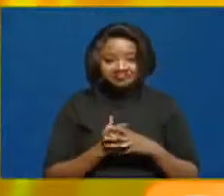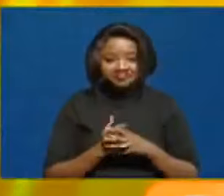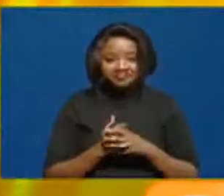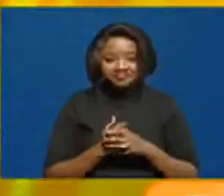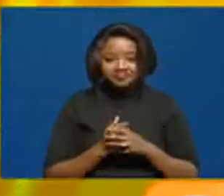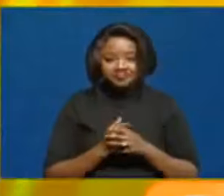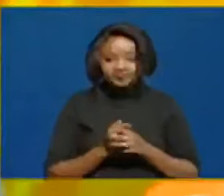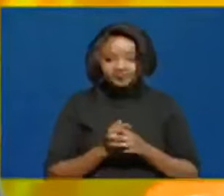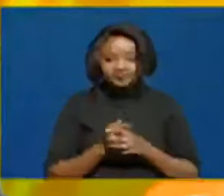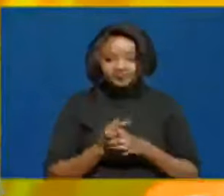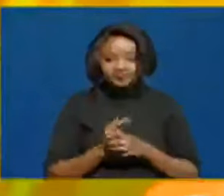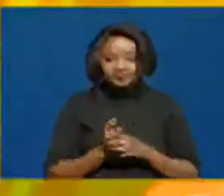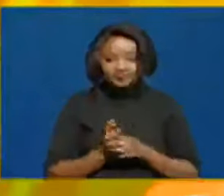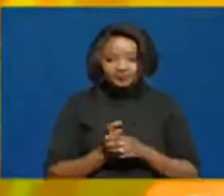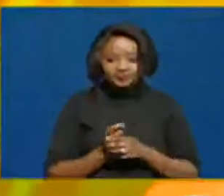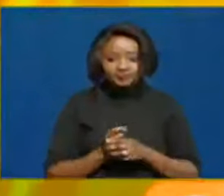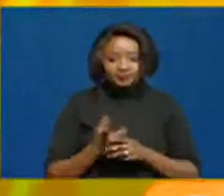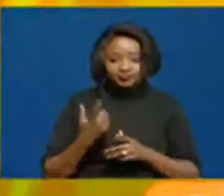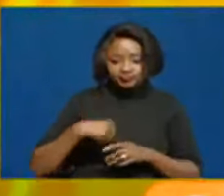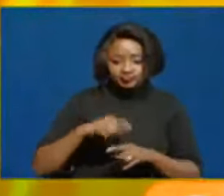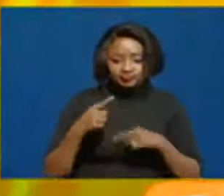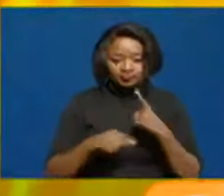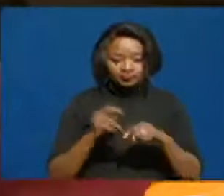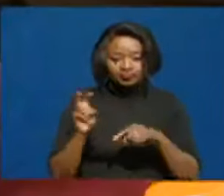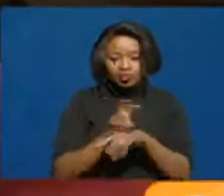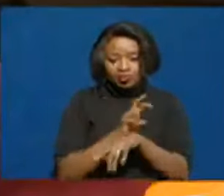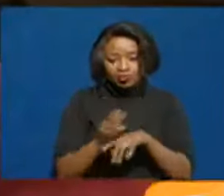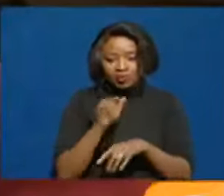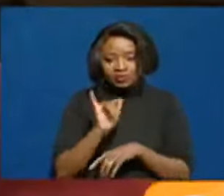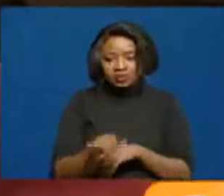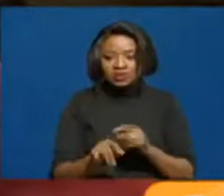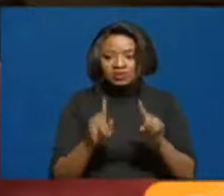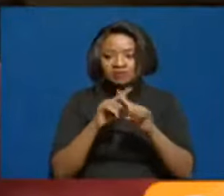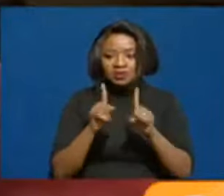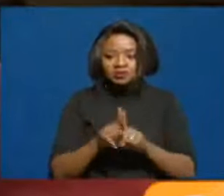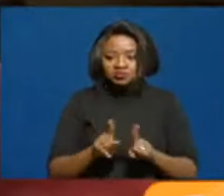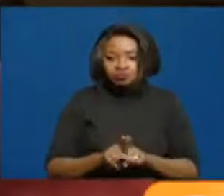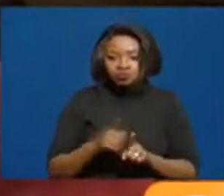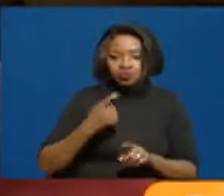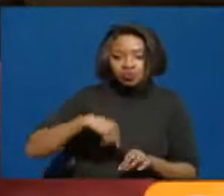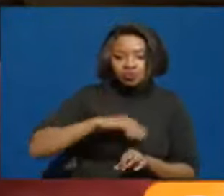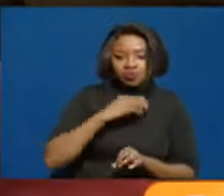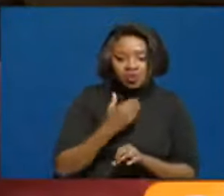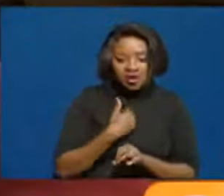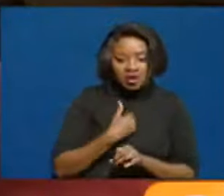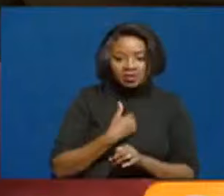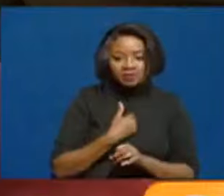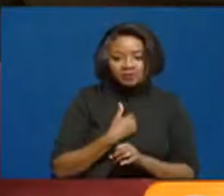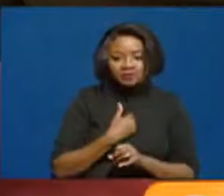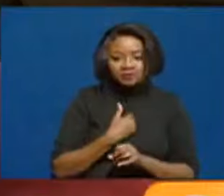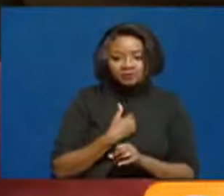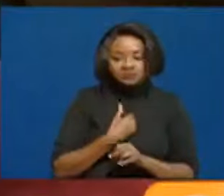are they throwing it away. So we monitor all those. Again, we have what you call